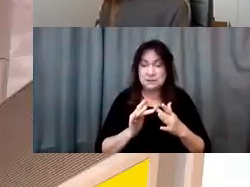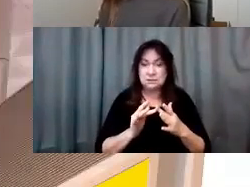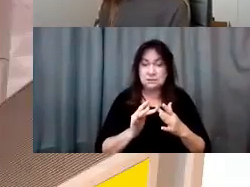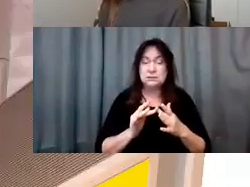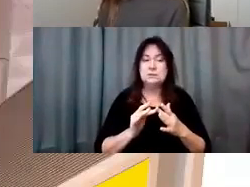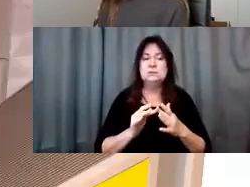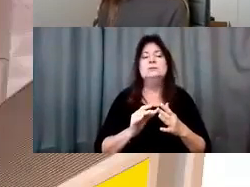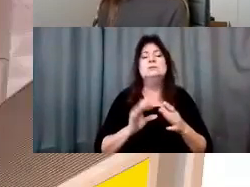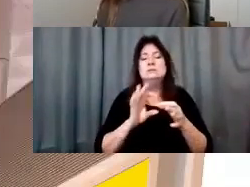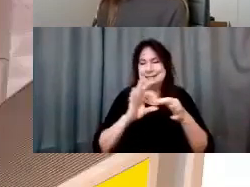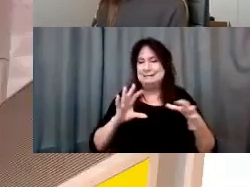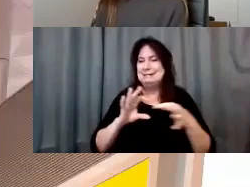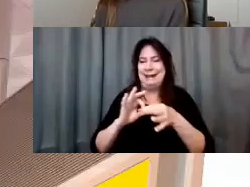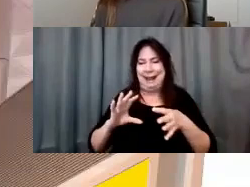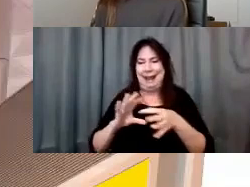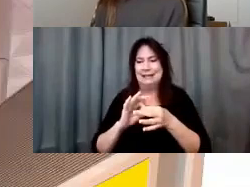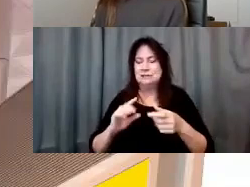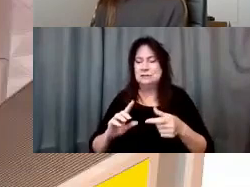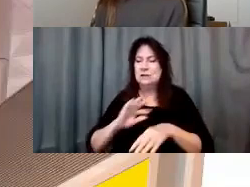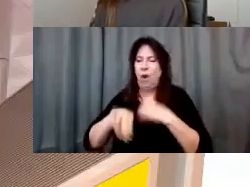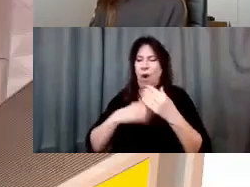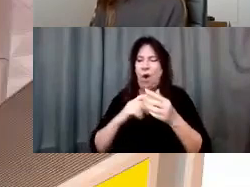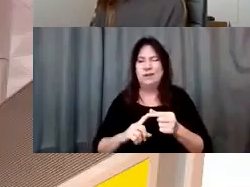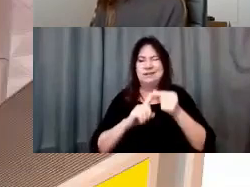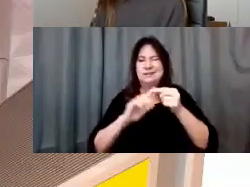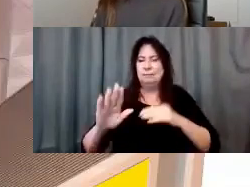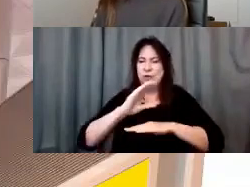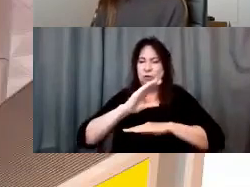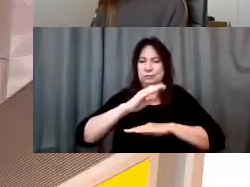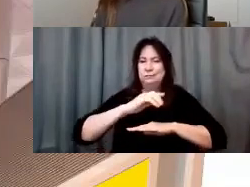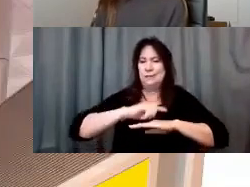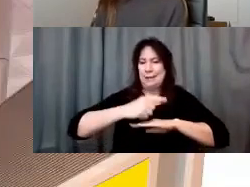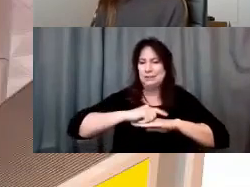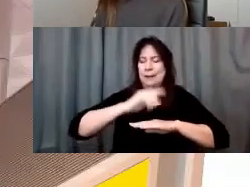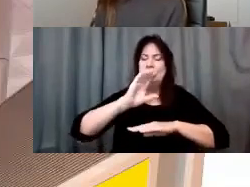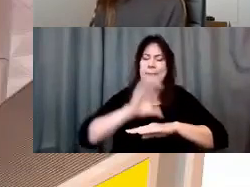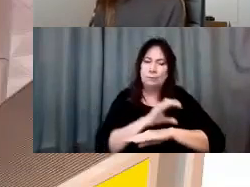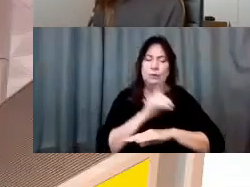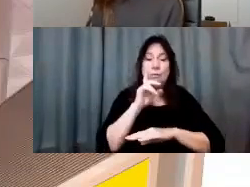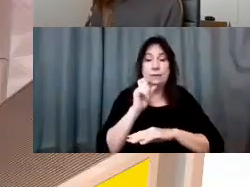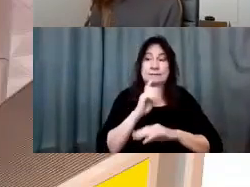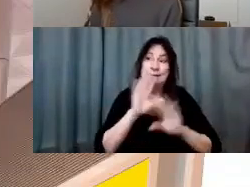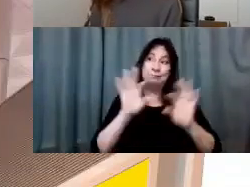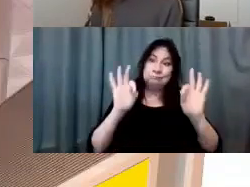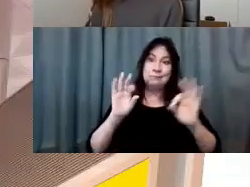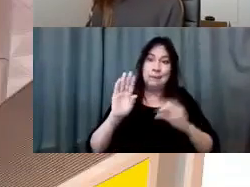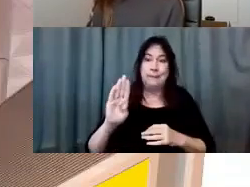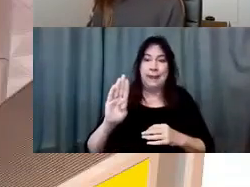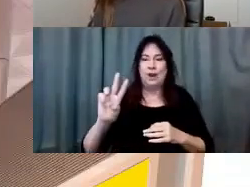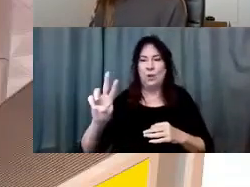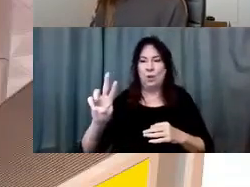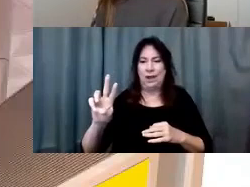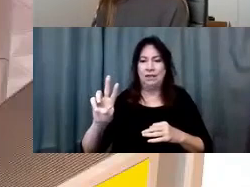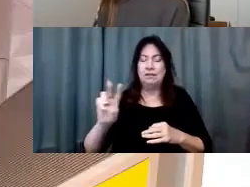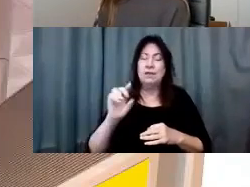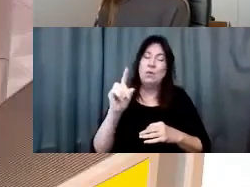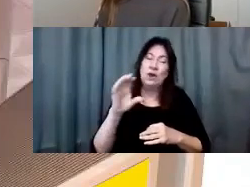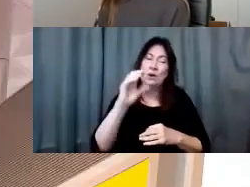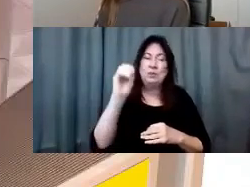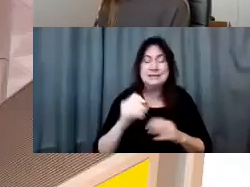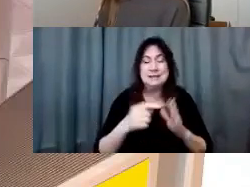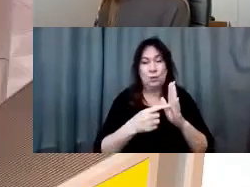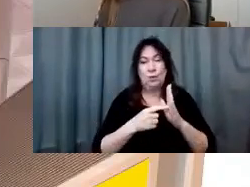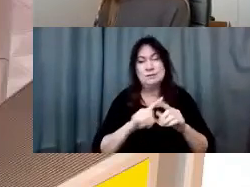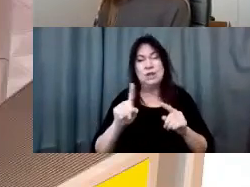those as well to give your computer optimal bandwidth. These aren't 100% requirements, but it may make